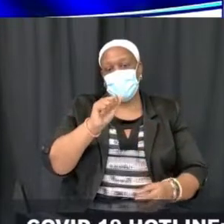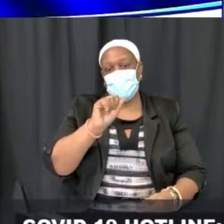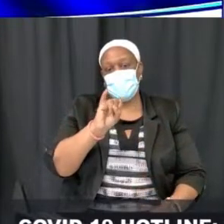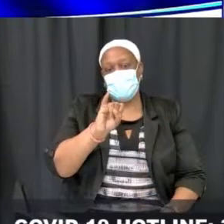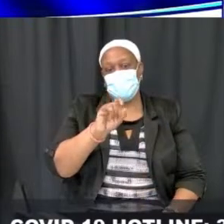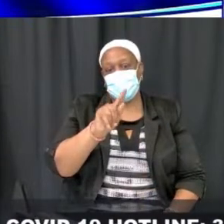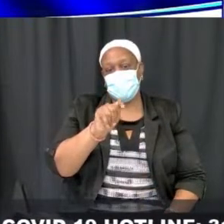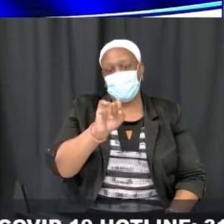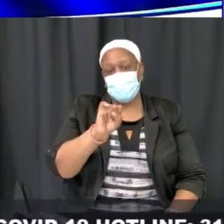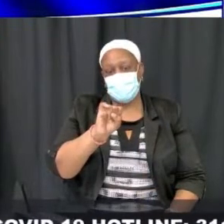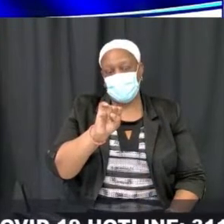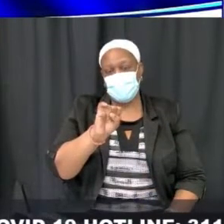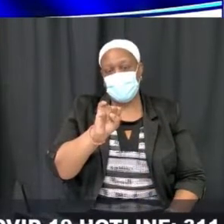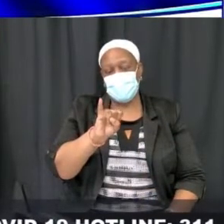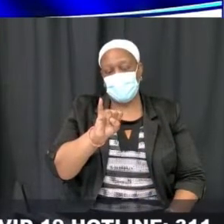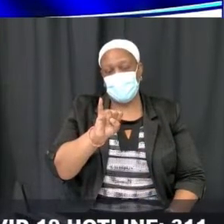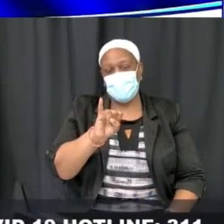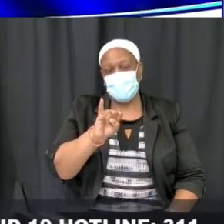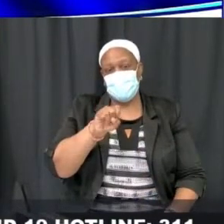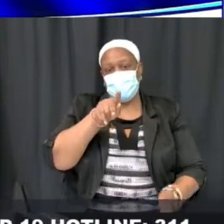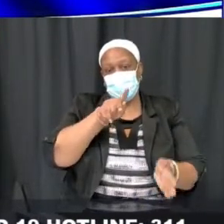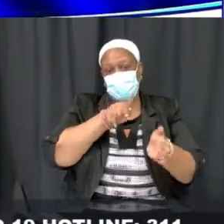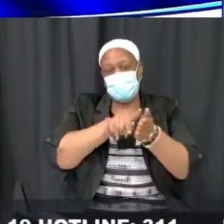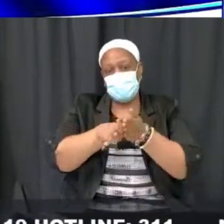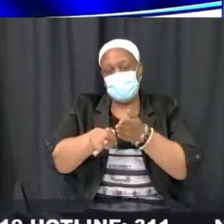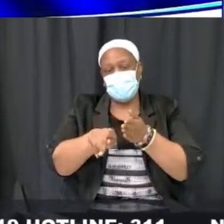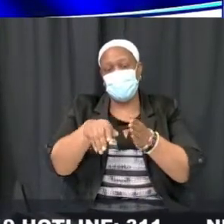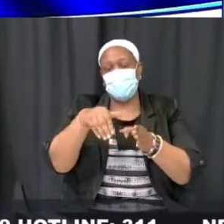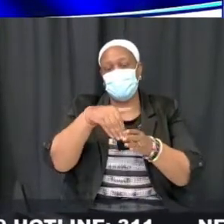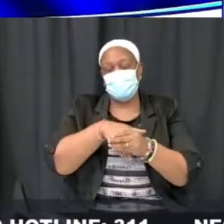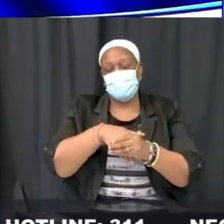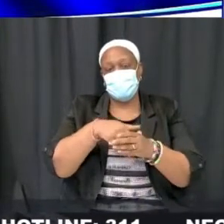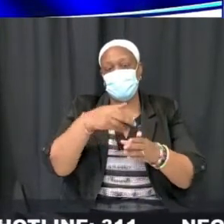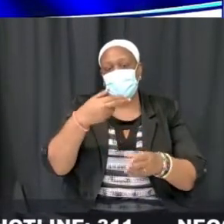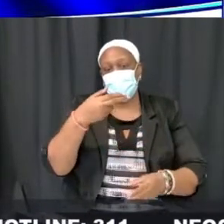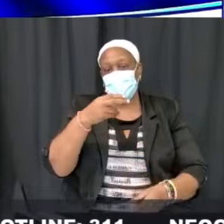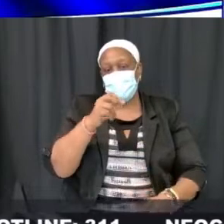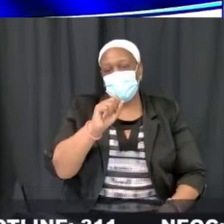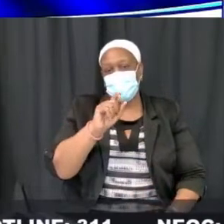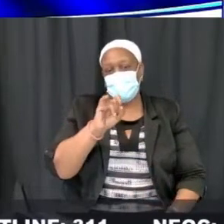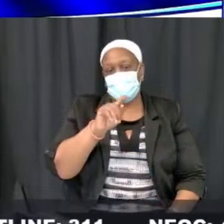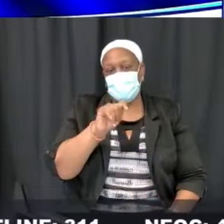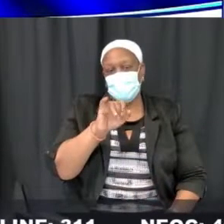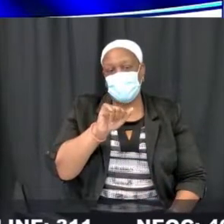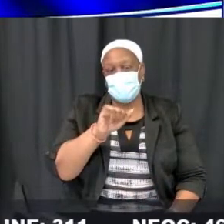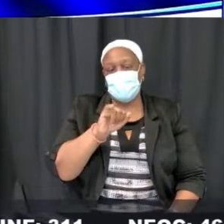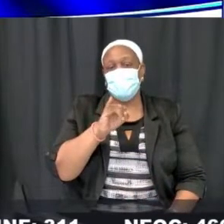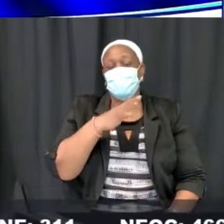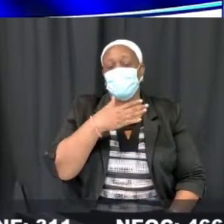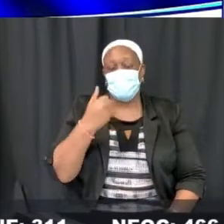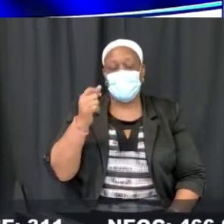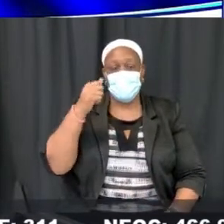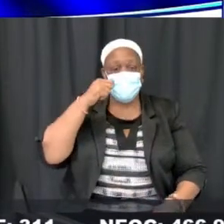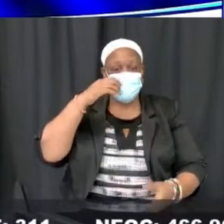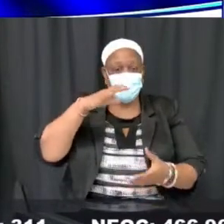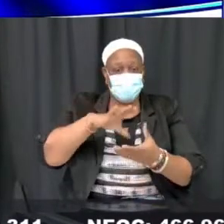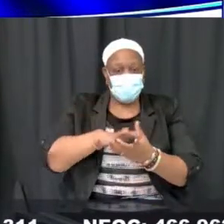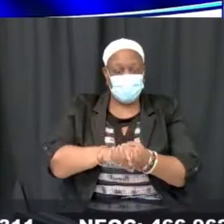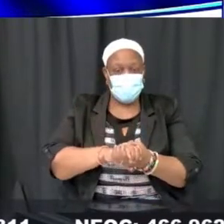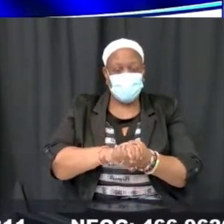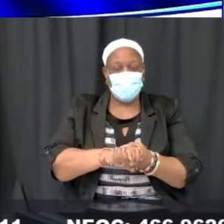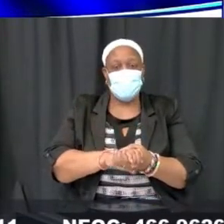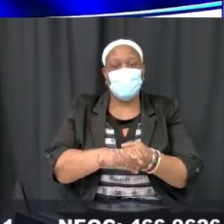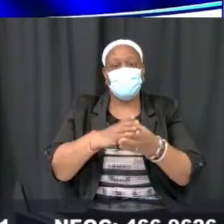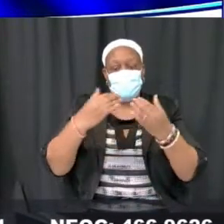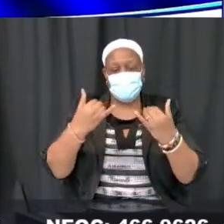passing of the President of Haiti and the injuries sustained by the First Lady there in Haiti. And